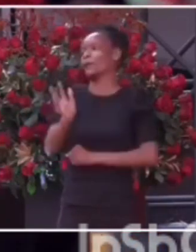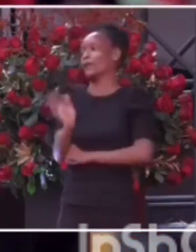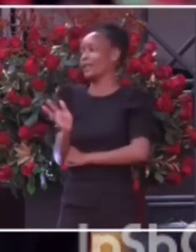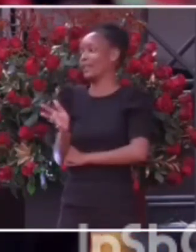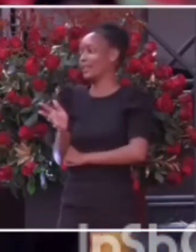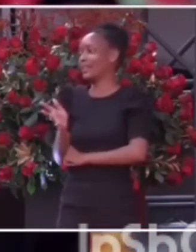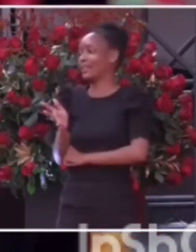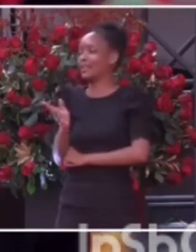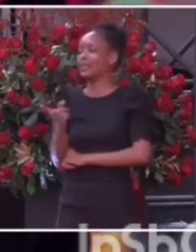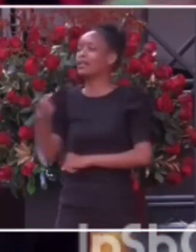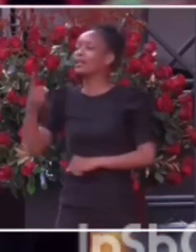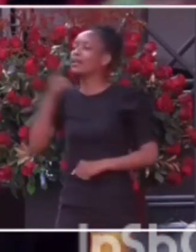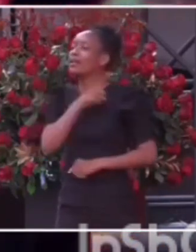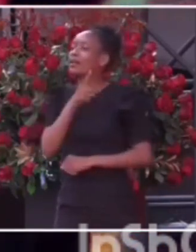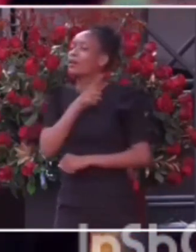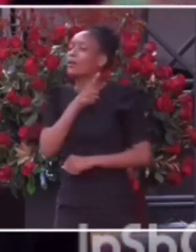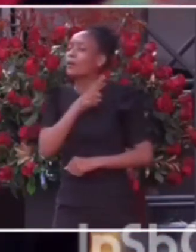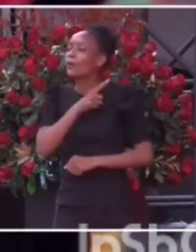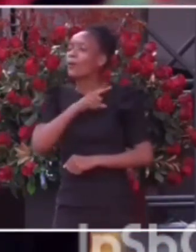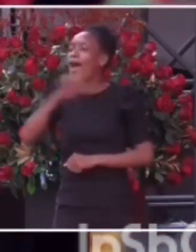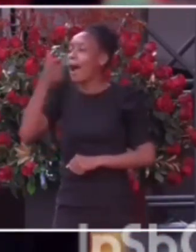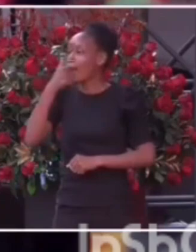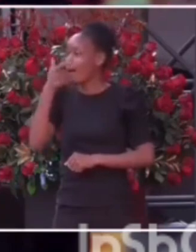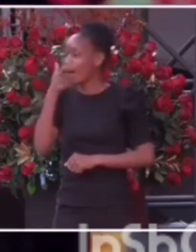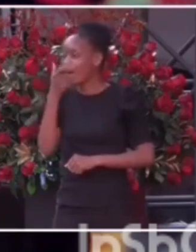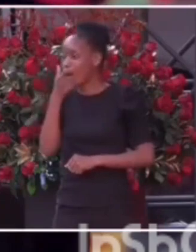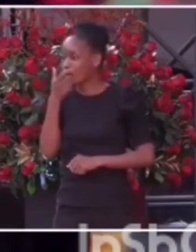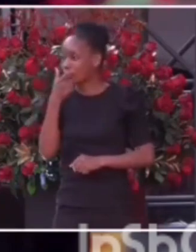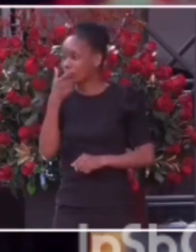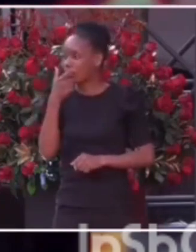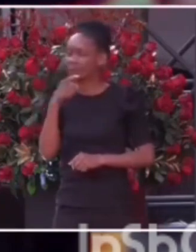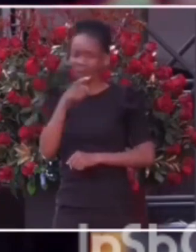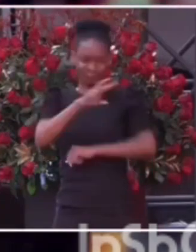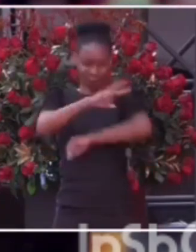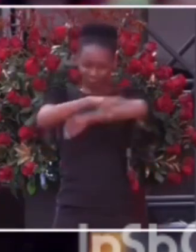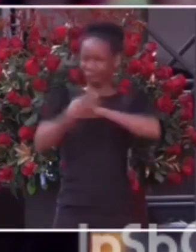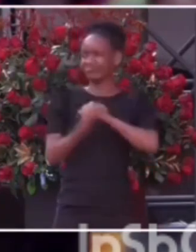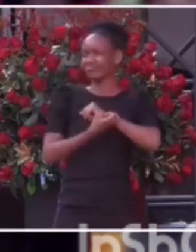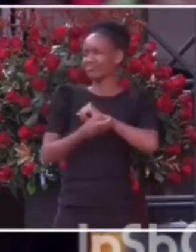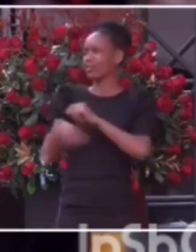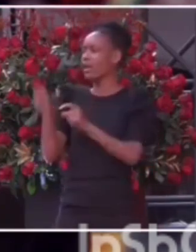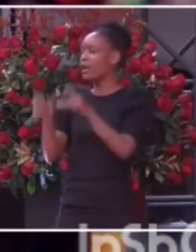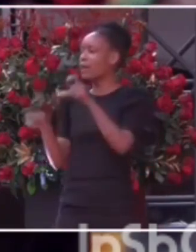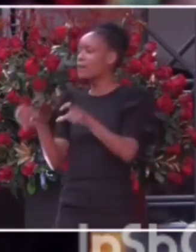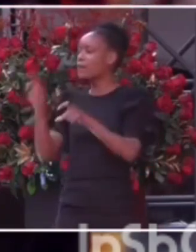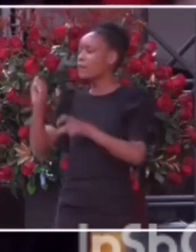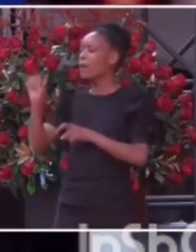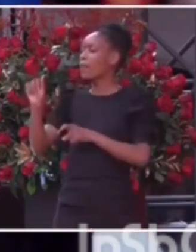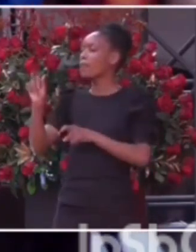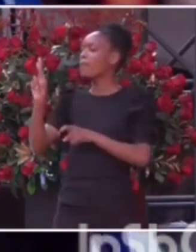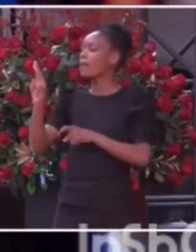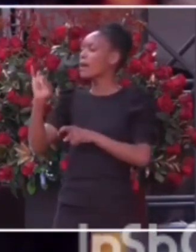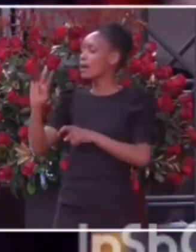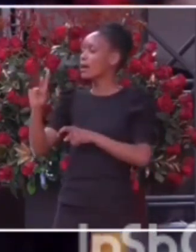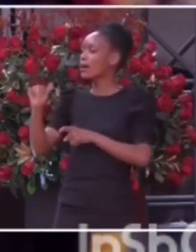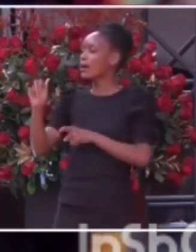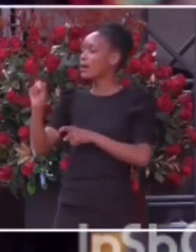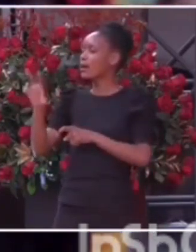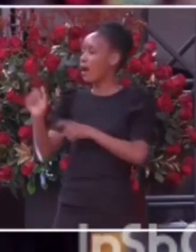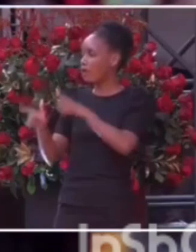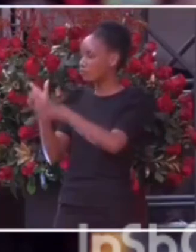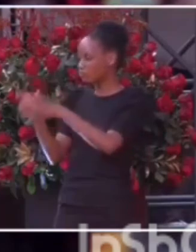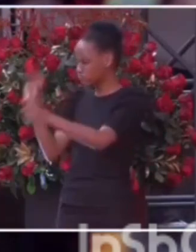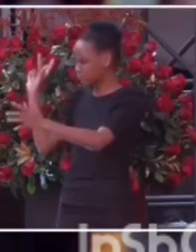Because Ramaphosa ke leshodu, o bolaile batho ba marikana ha tshwarwa, o